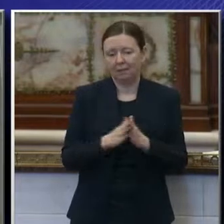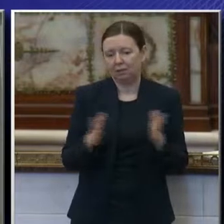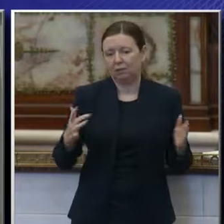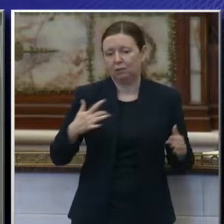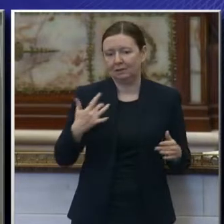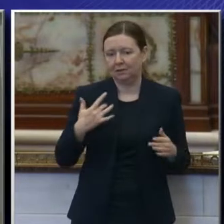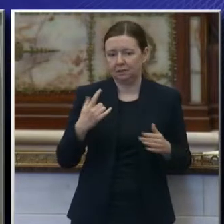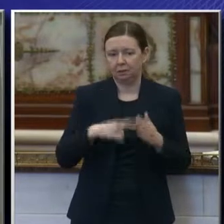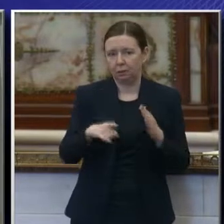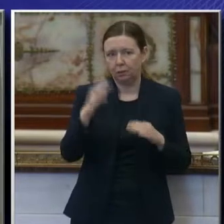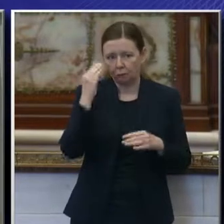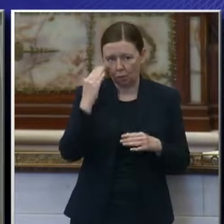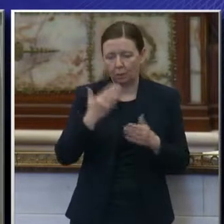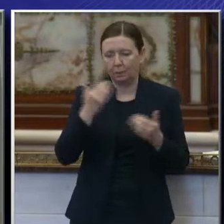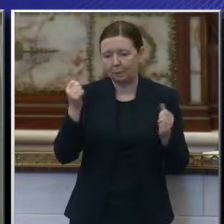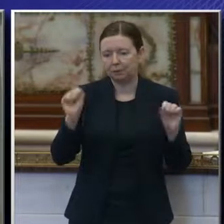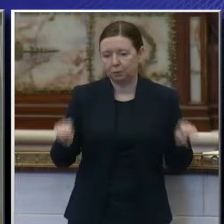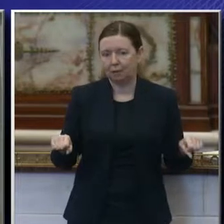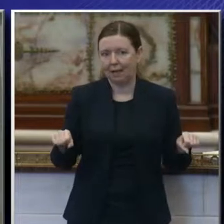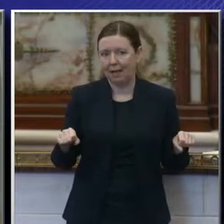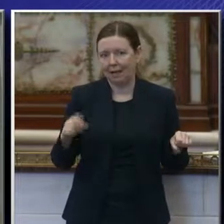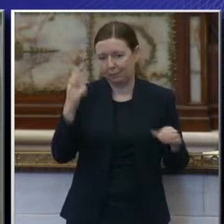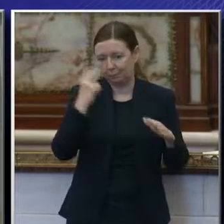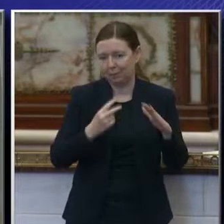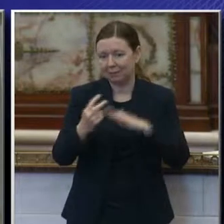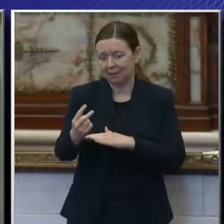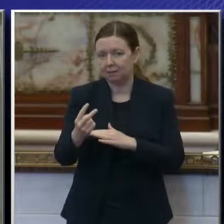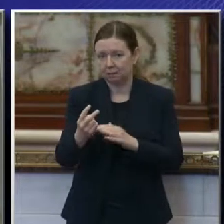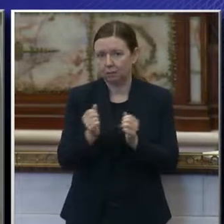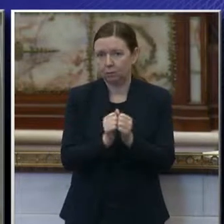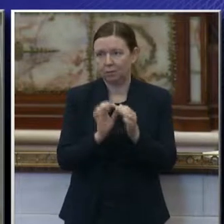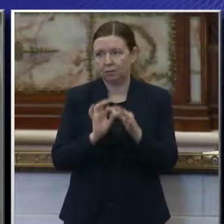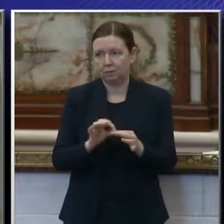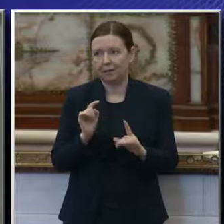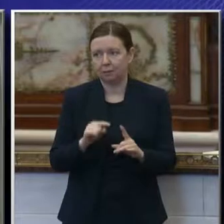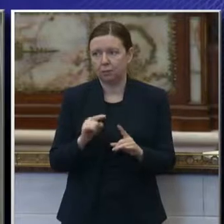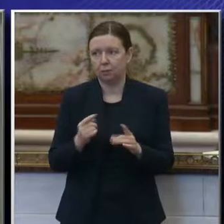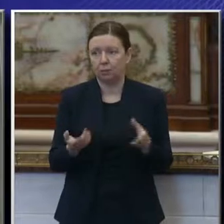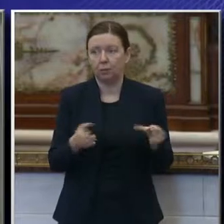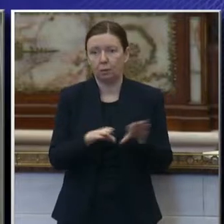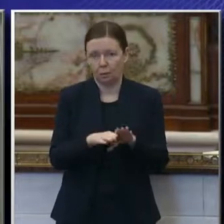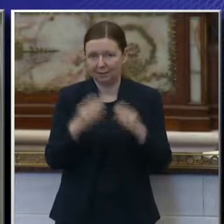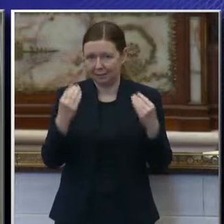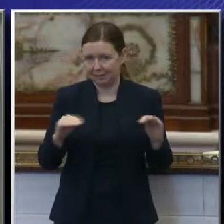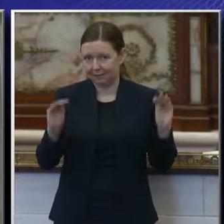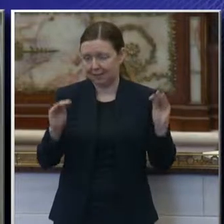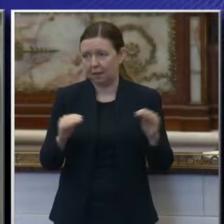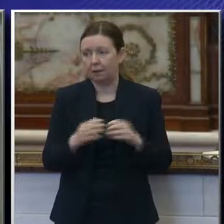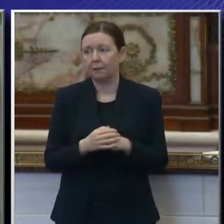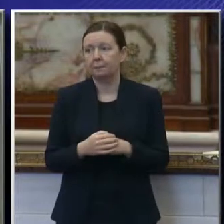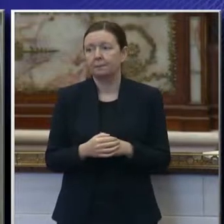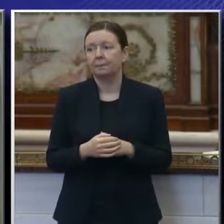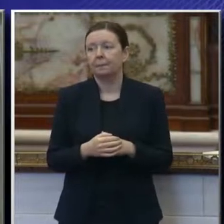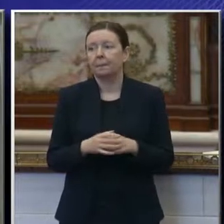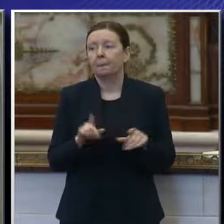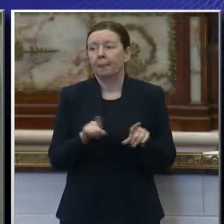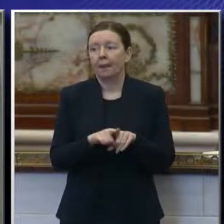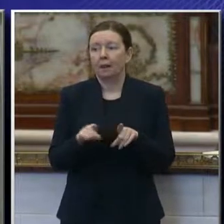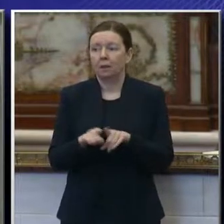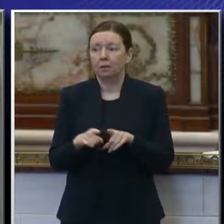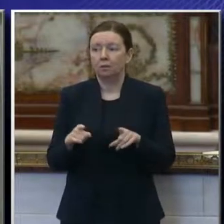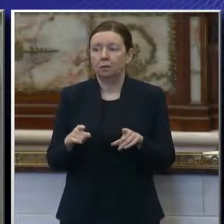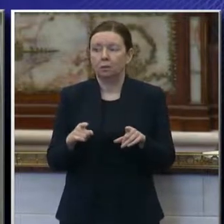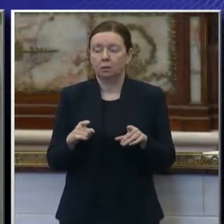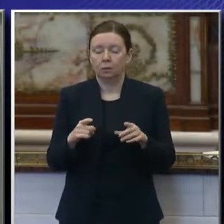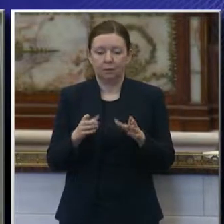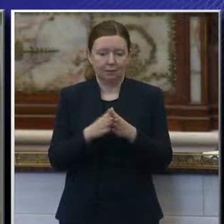the best you can predict with respect to the closing, and also just the general